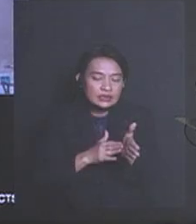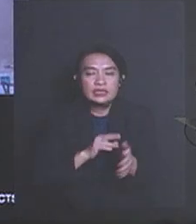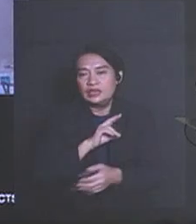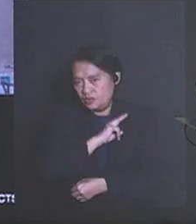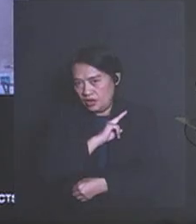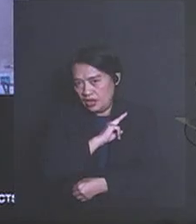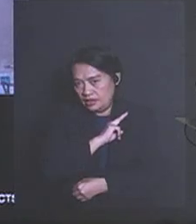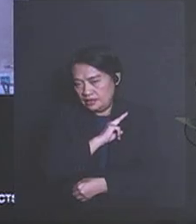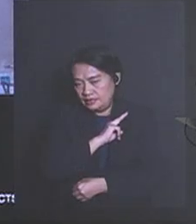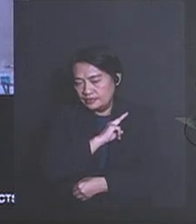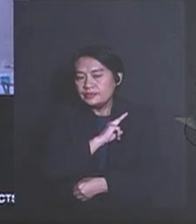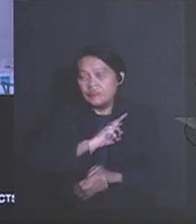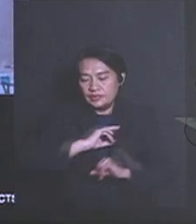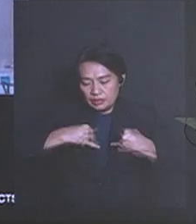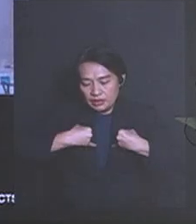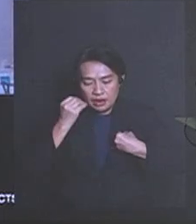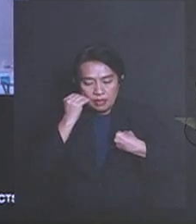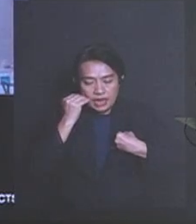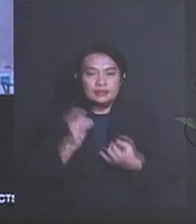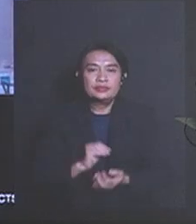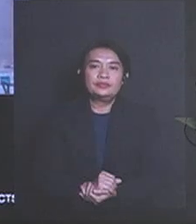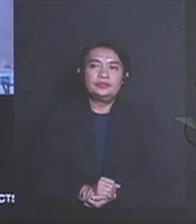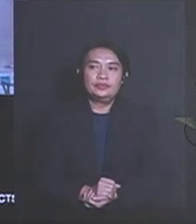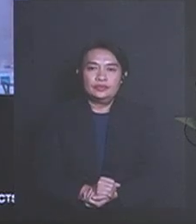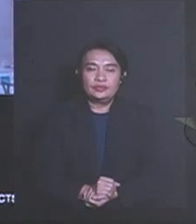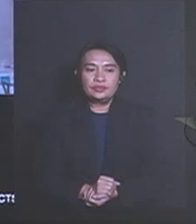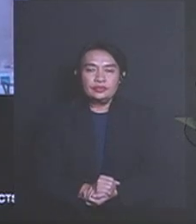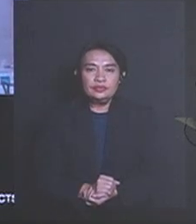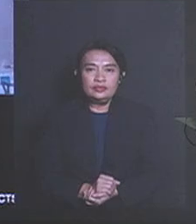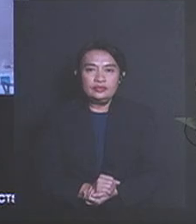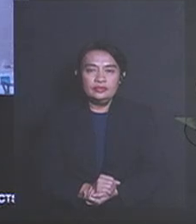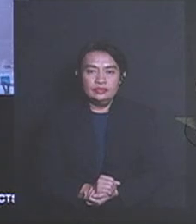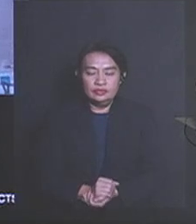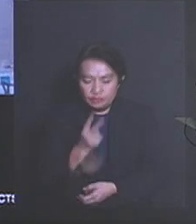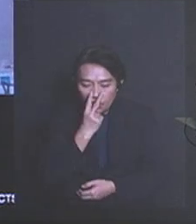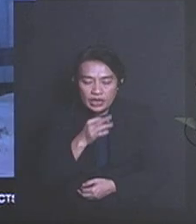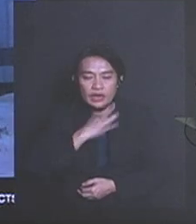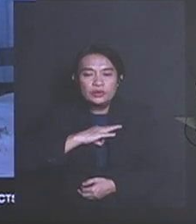And for us, the outcome is quite impressive, more than we had expected.